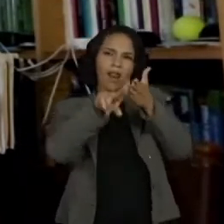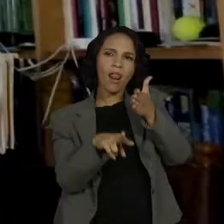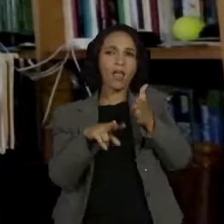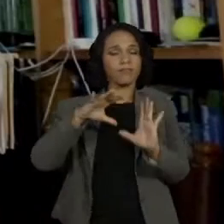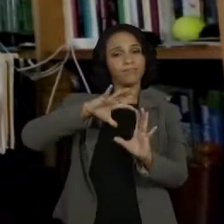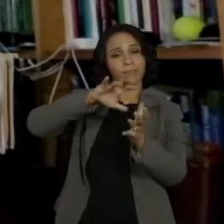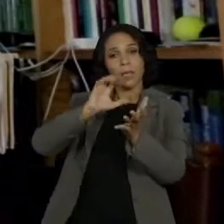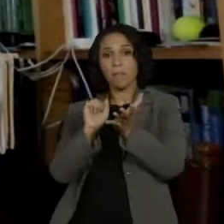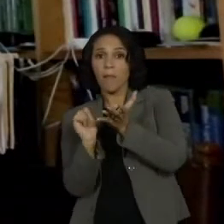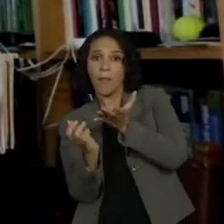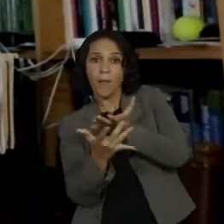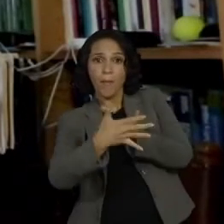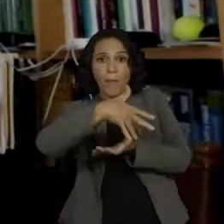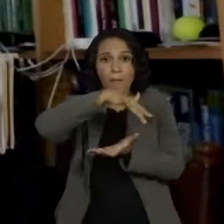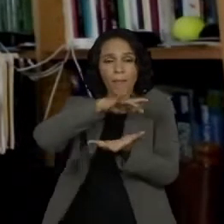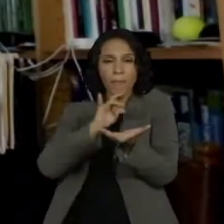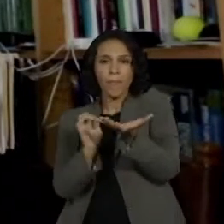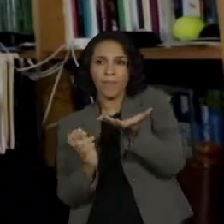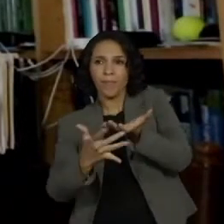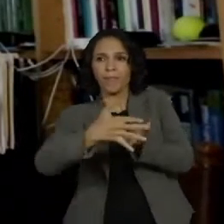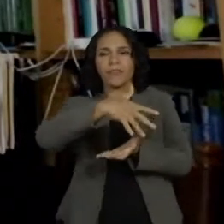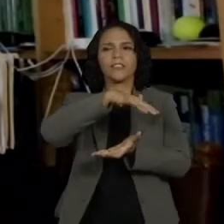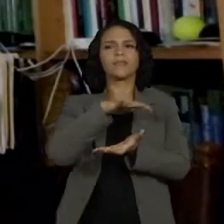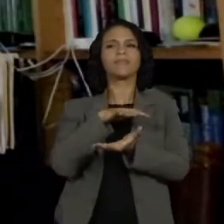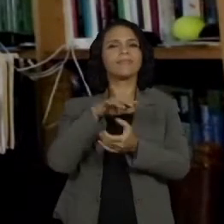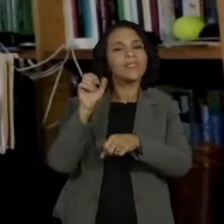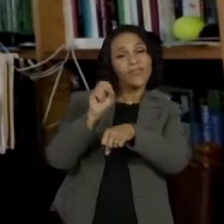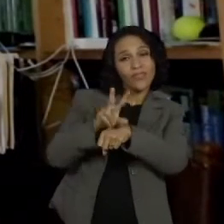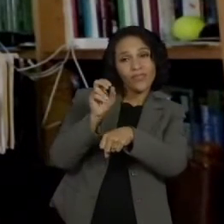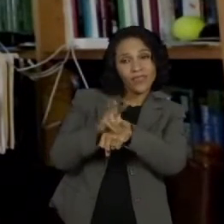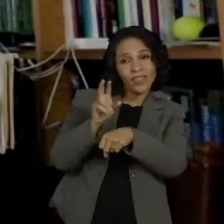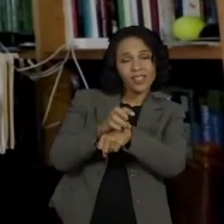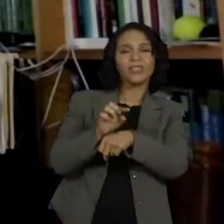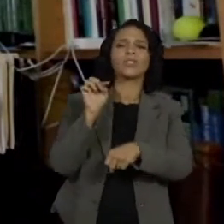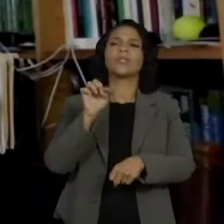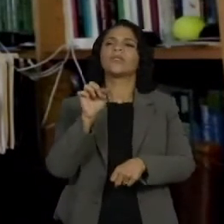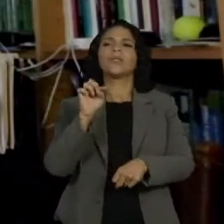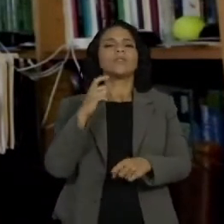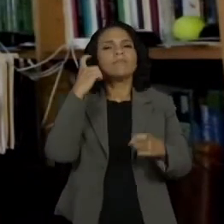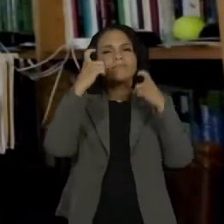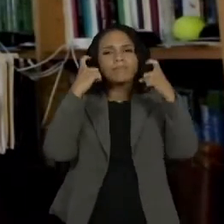a virus doesn't have to worry about whether it's killing people or not.